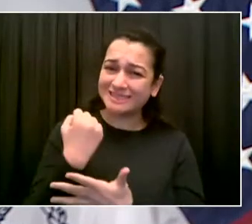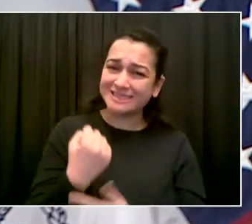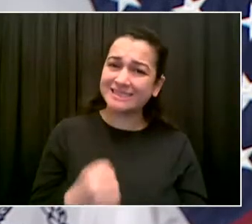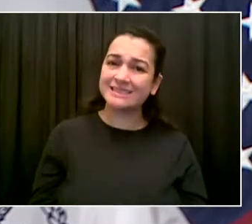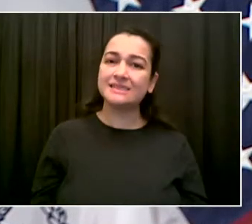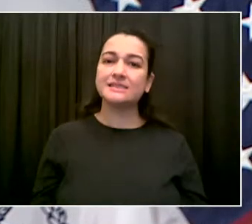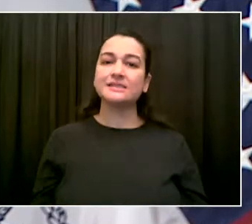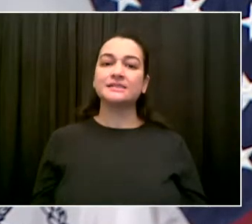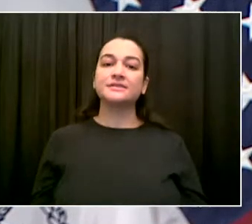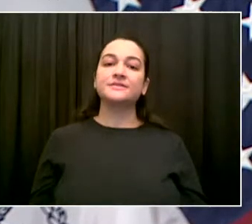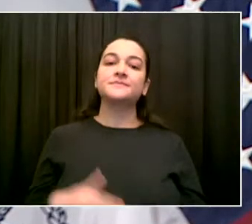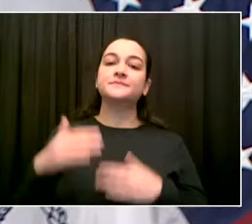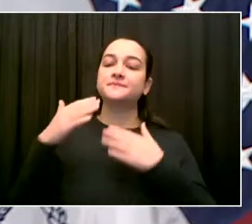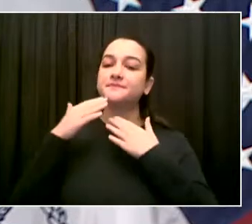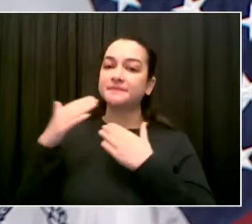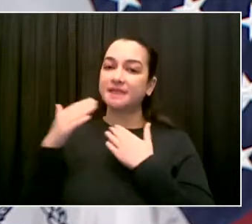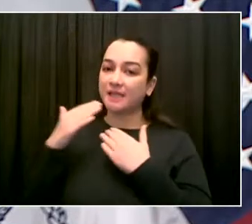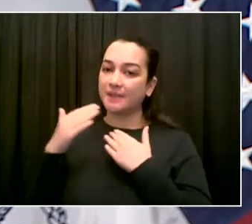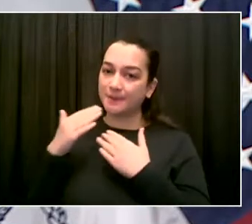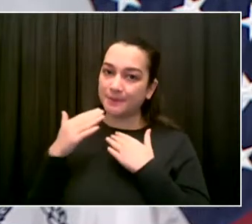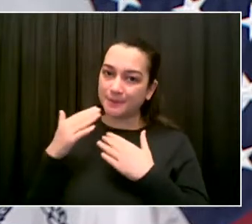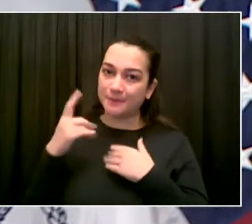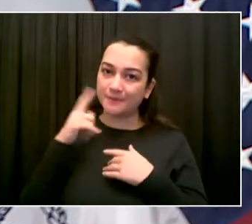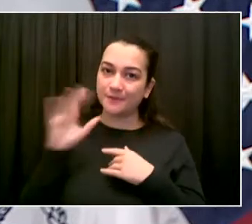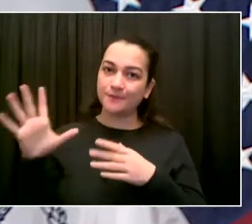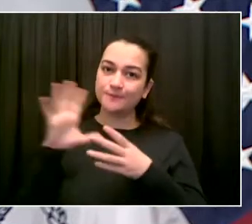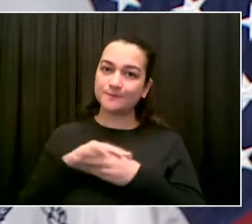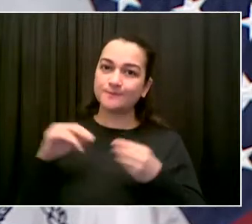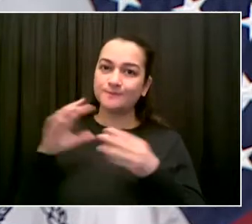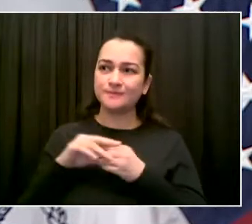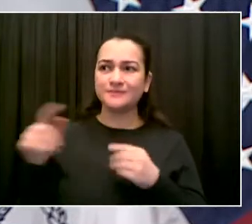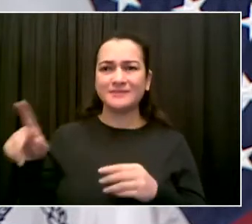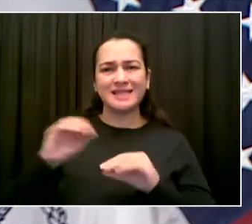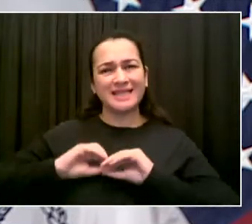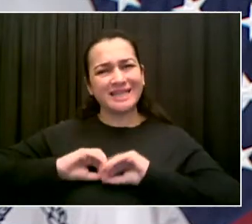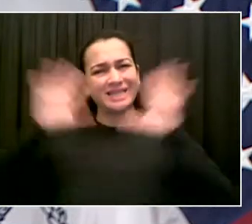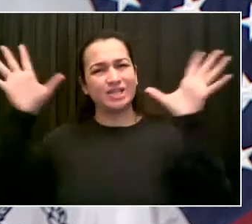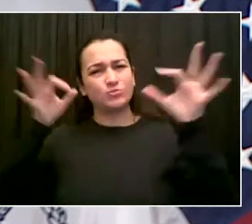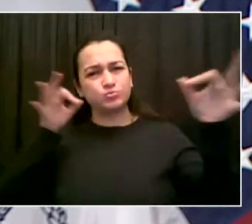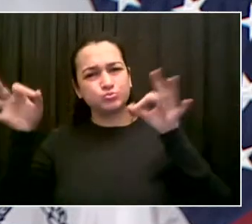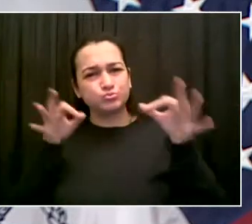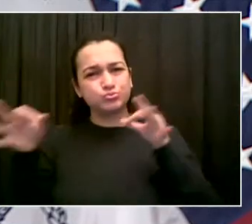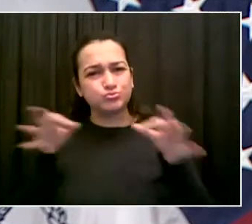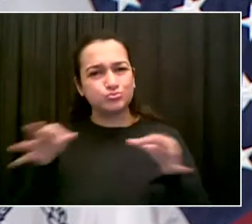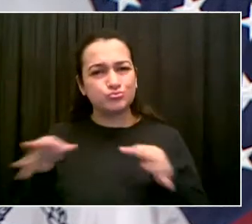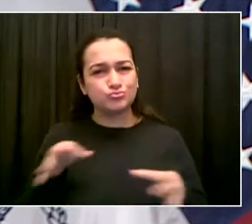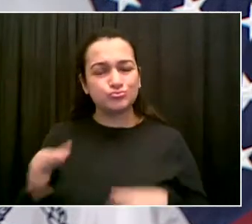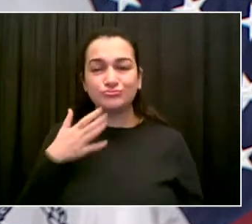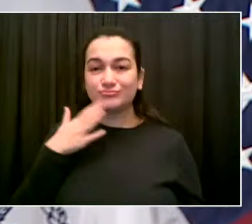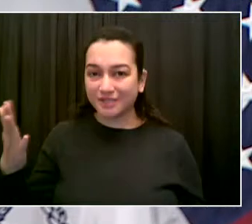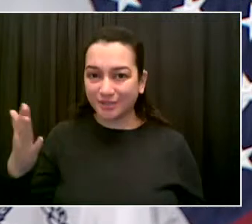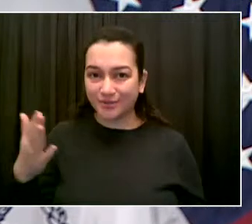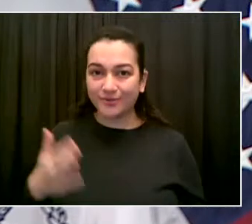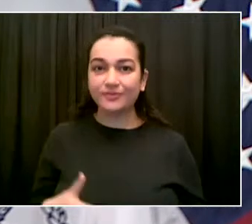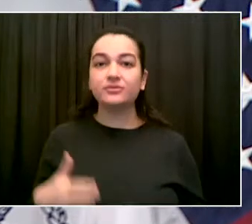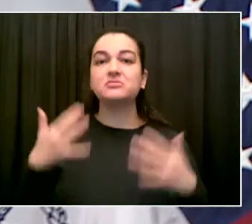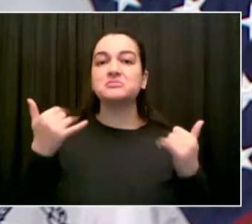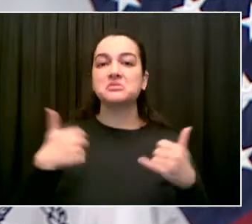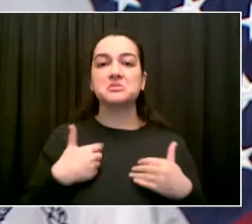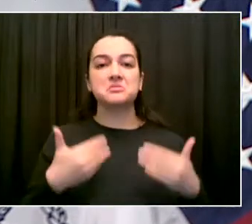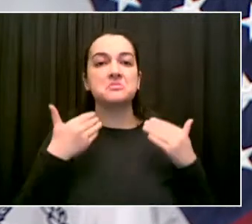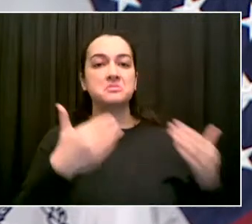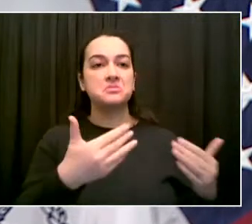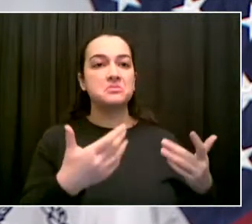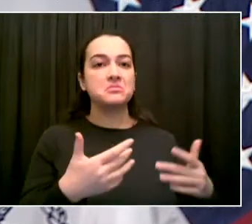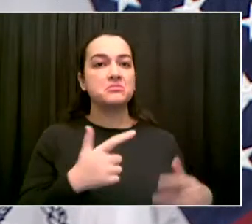update on the changes and how we're going to move forward together. I want you to hear from our health commissioner. He is not